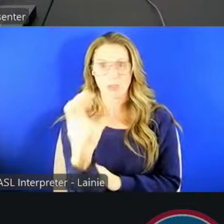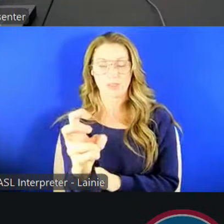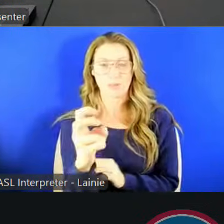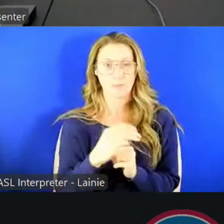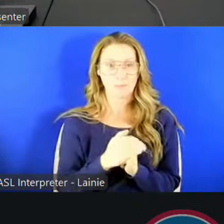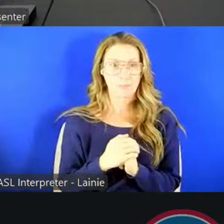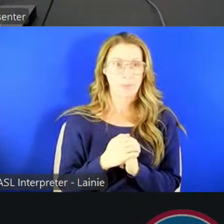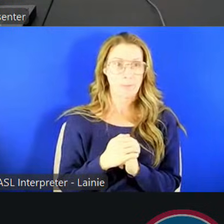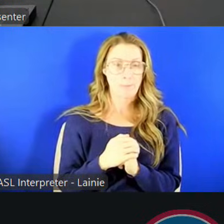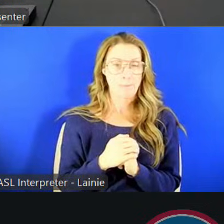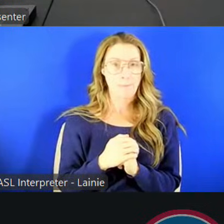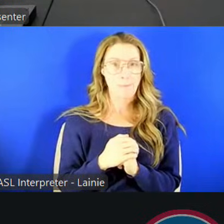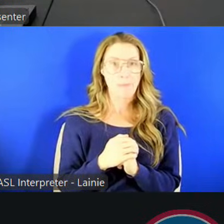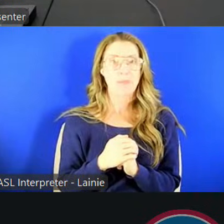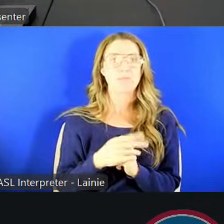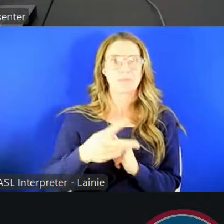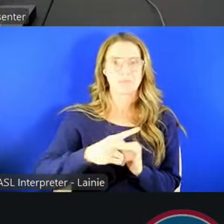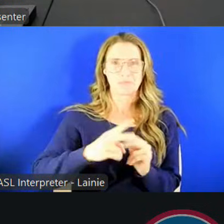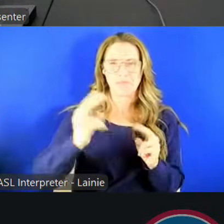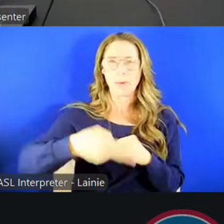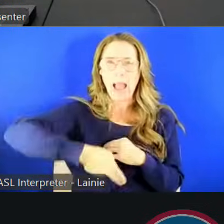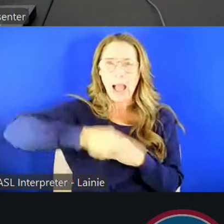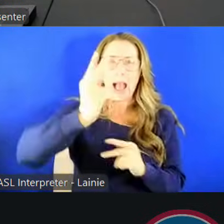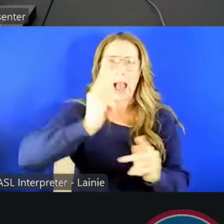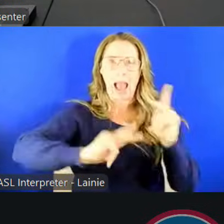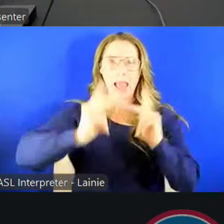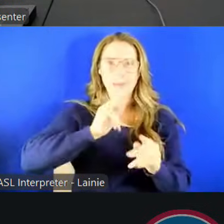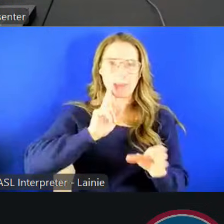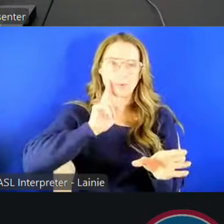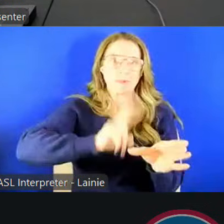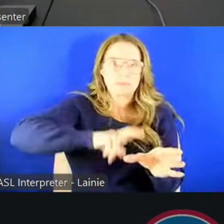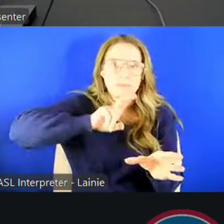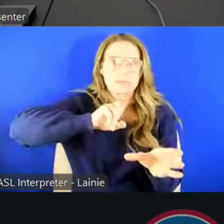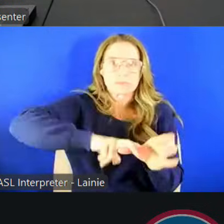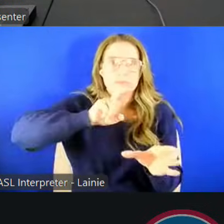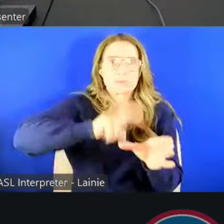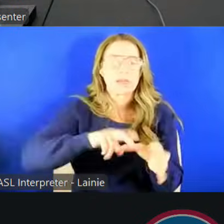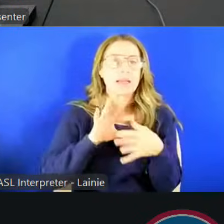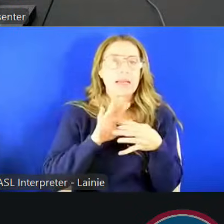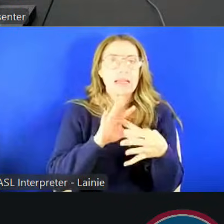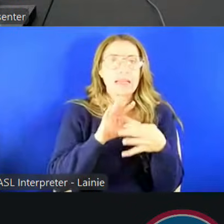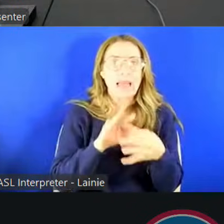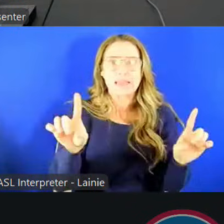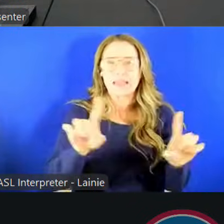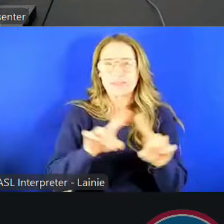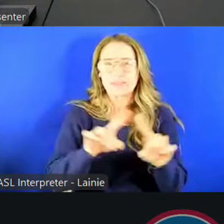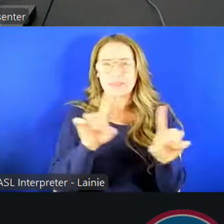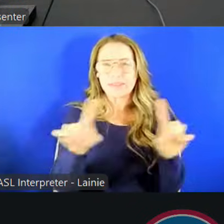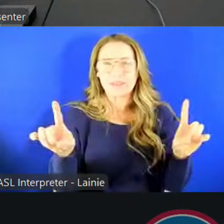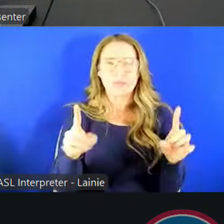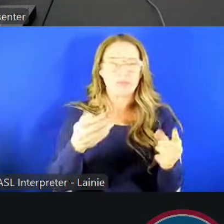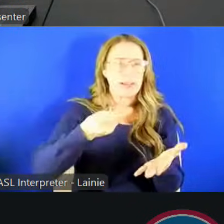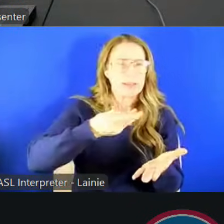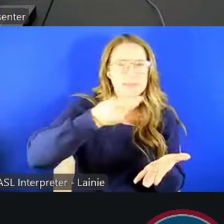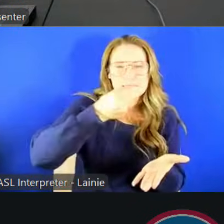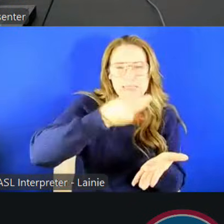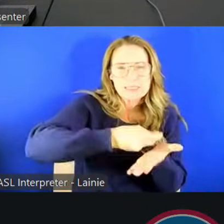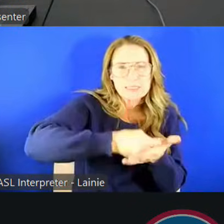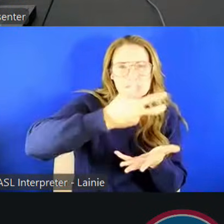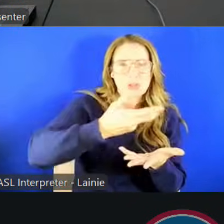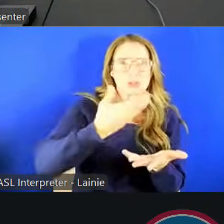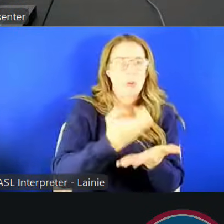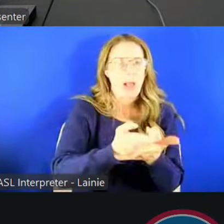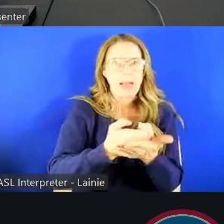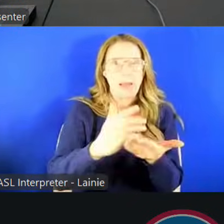selected on, very high ridership connectivity, connecting different socioeconomic neighborhoods and employment